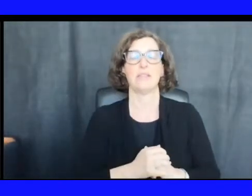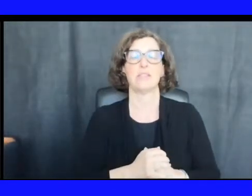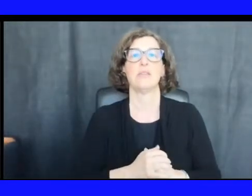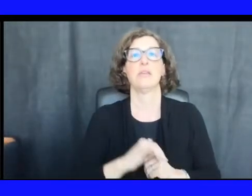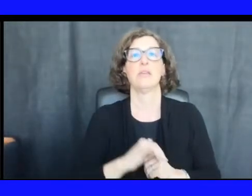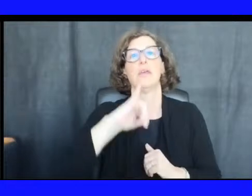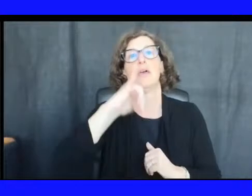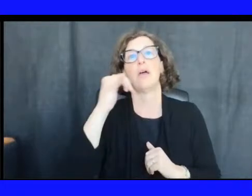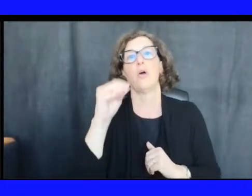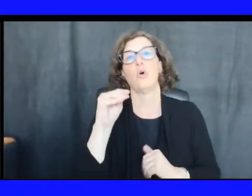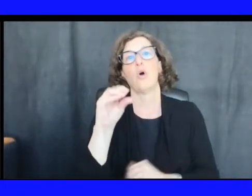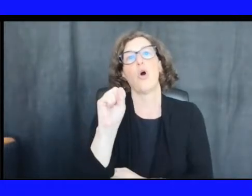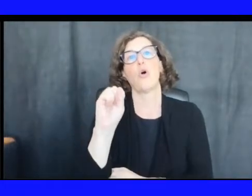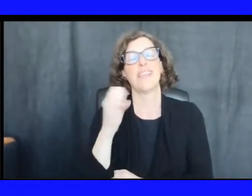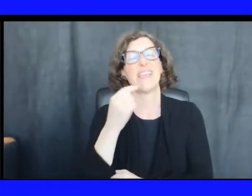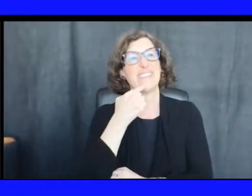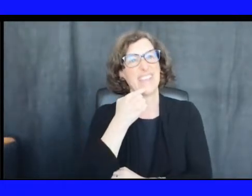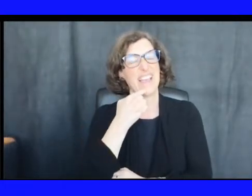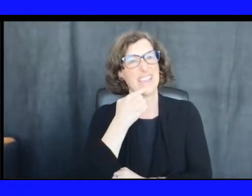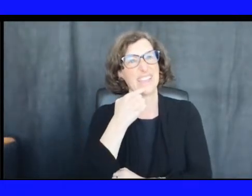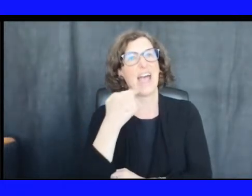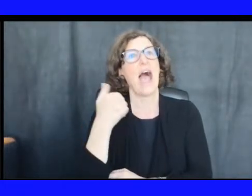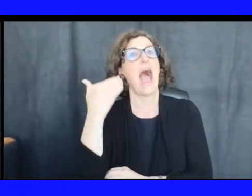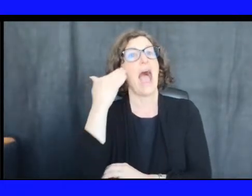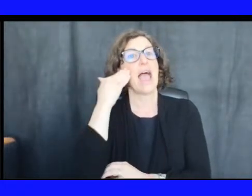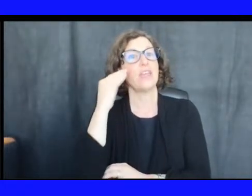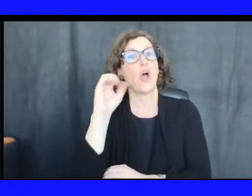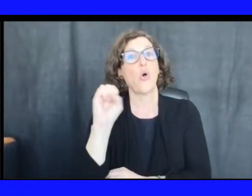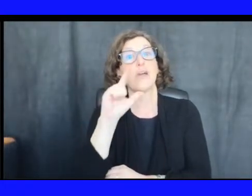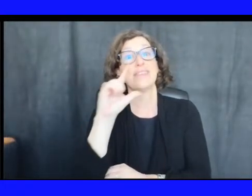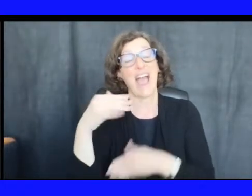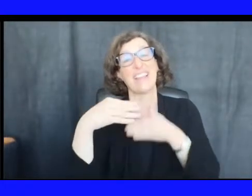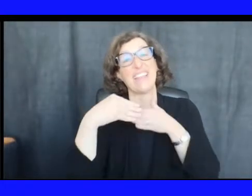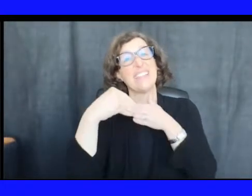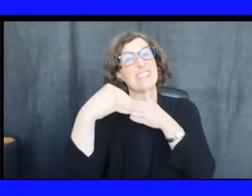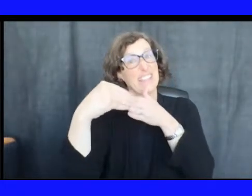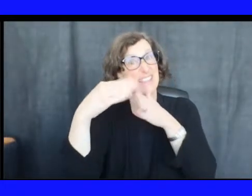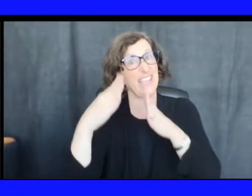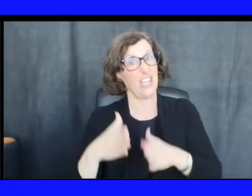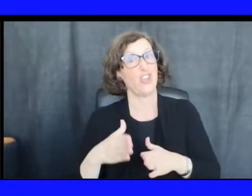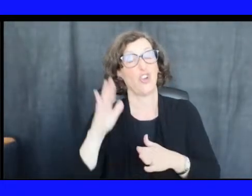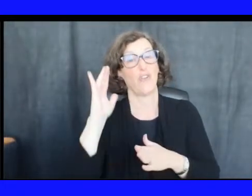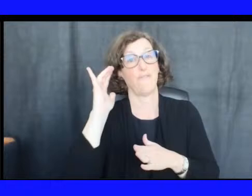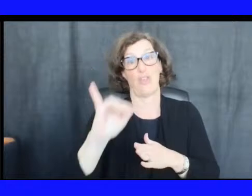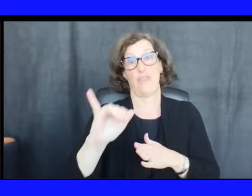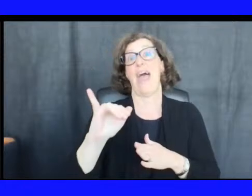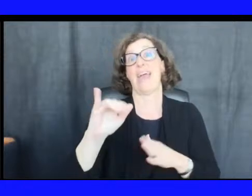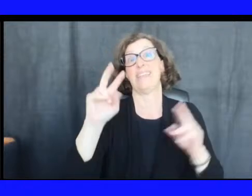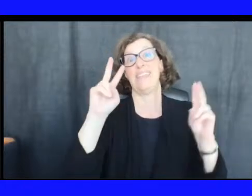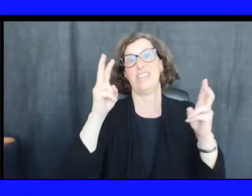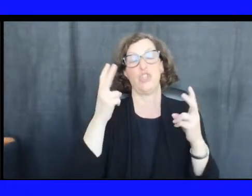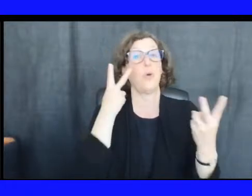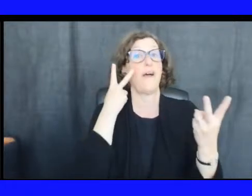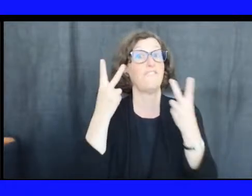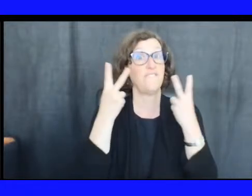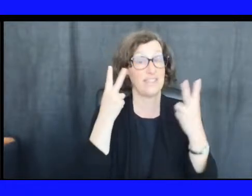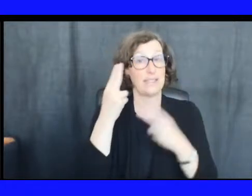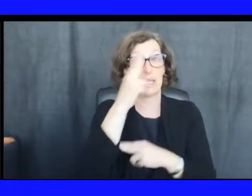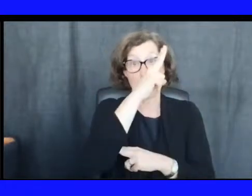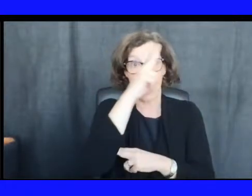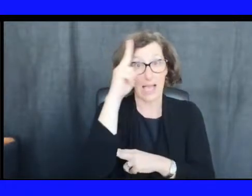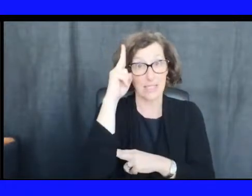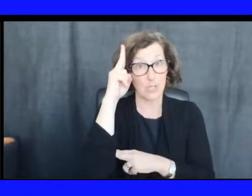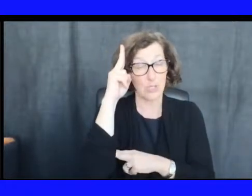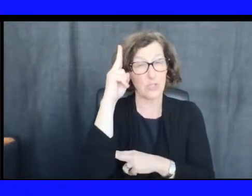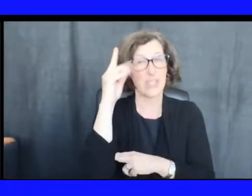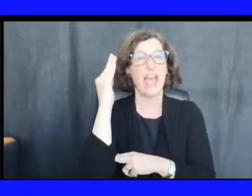Sally will be looking at the next opportunity that we can go back there. We really enjoy. I think it was a really great way to know